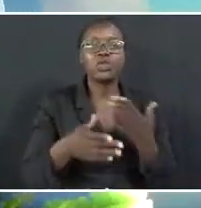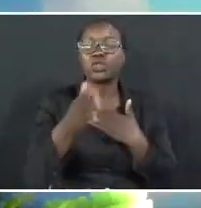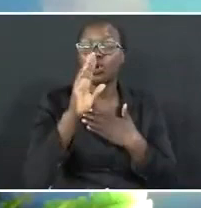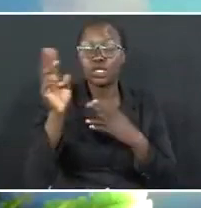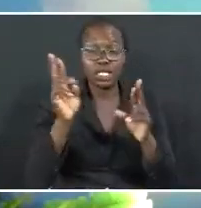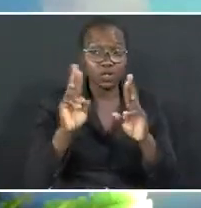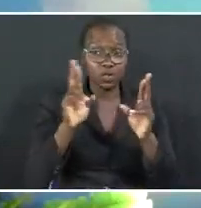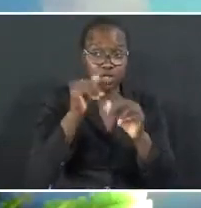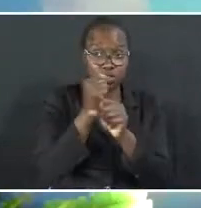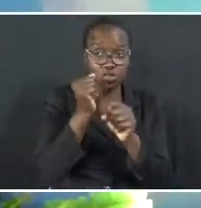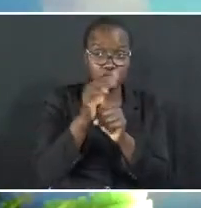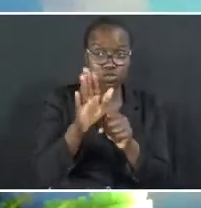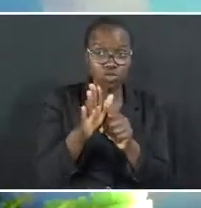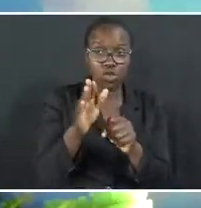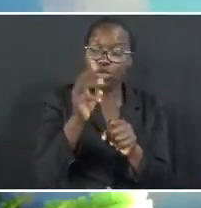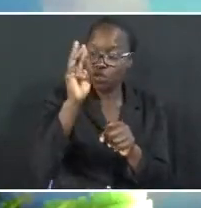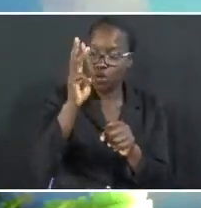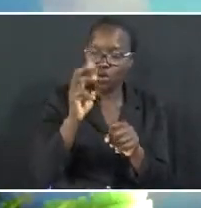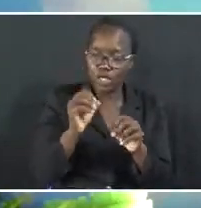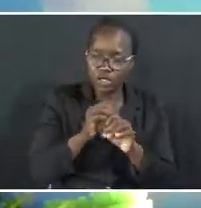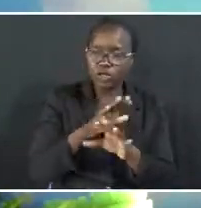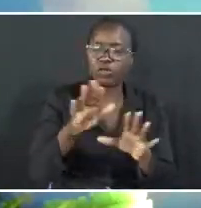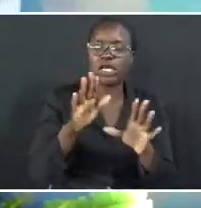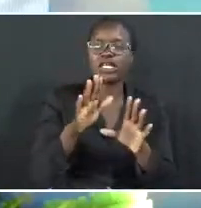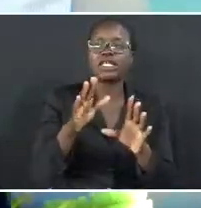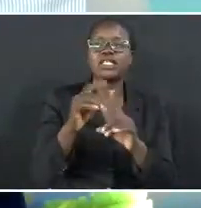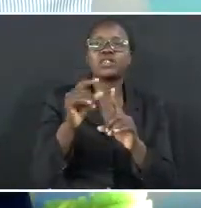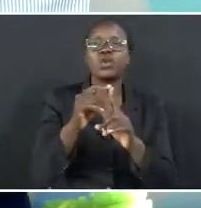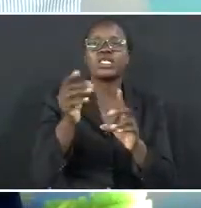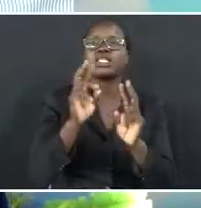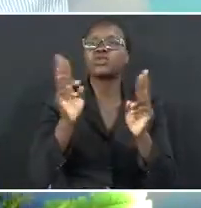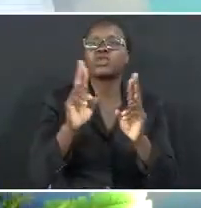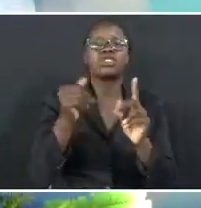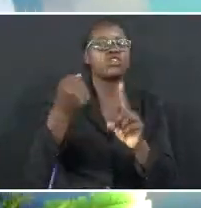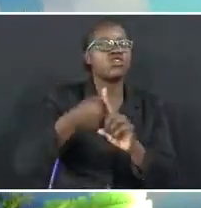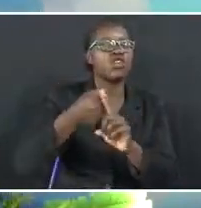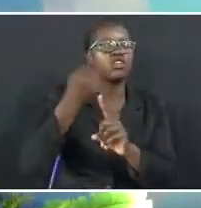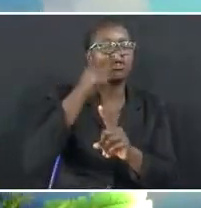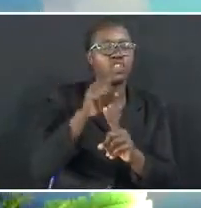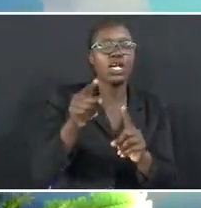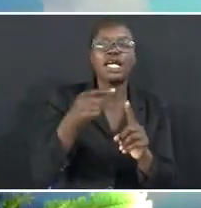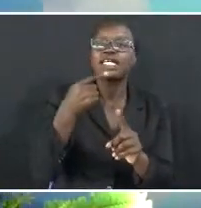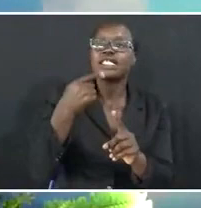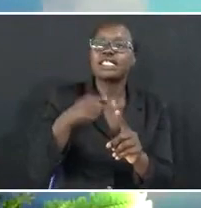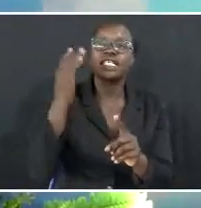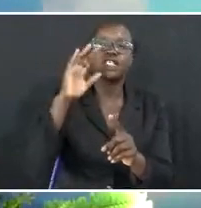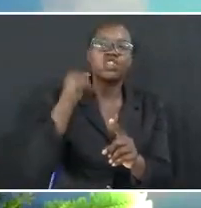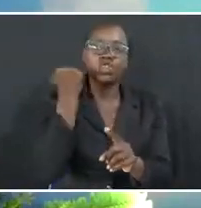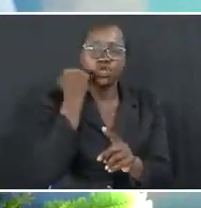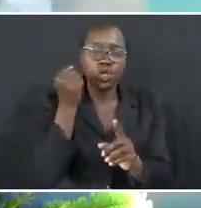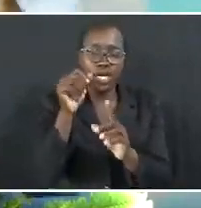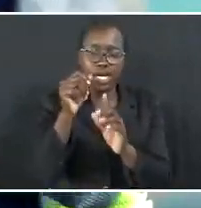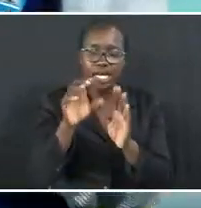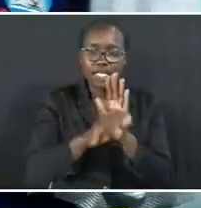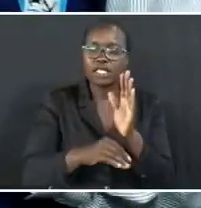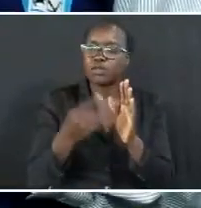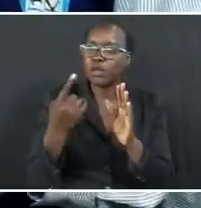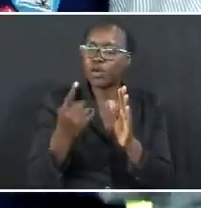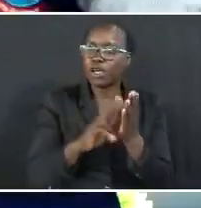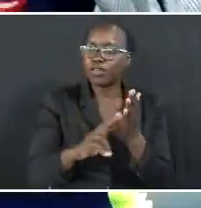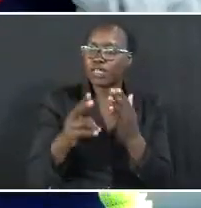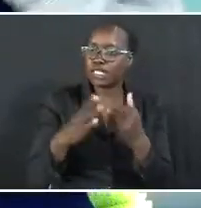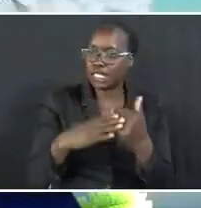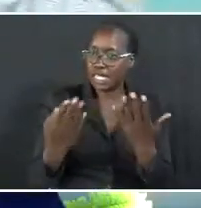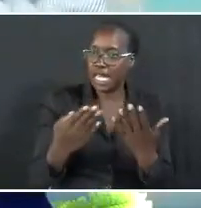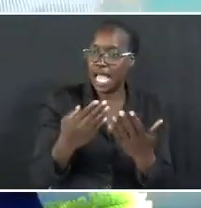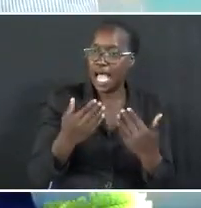is willing to do. You're willing to spread his word. He's willing to fight for you. He tells us in Joshua chapter 1 verse 9, "Have I not commanded